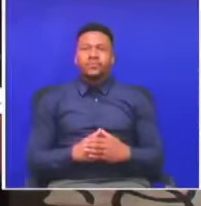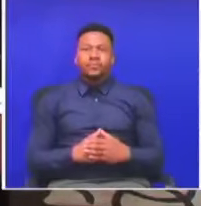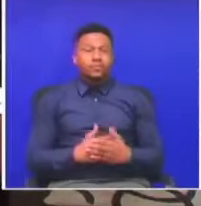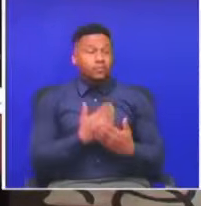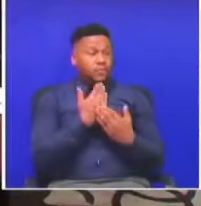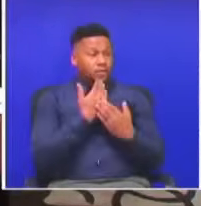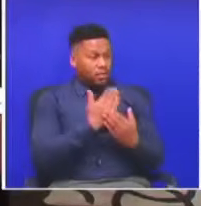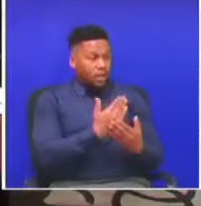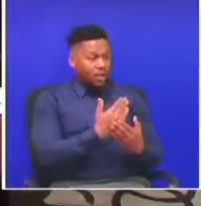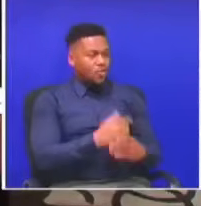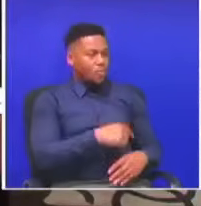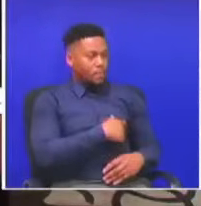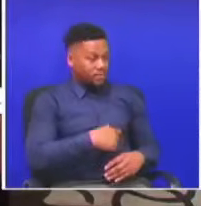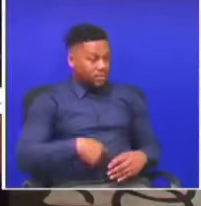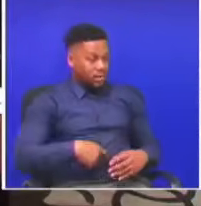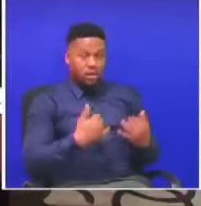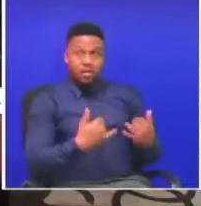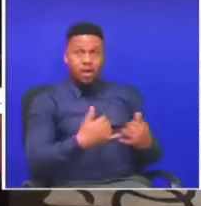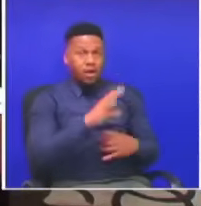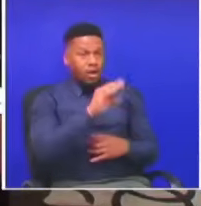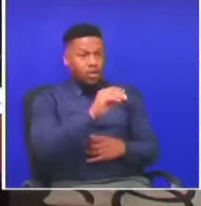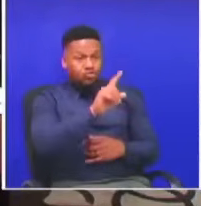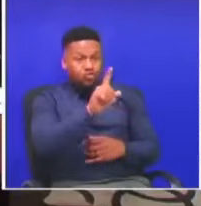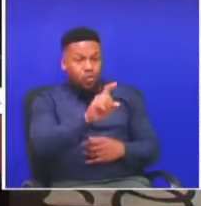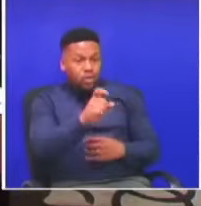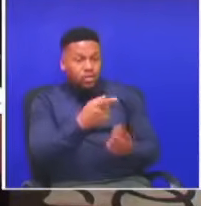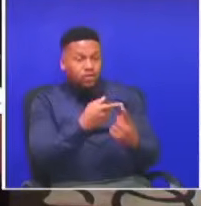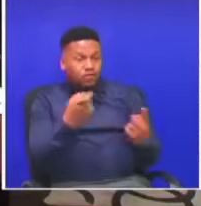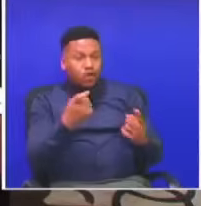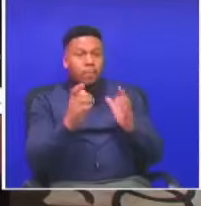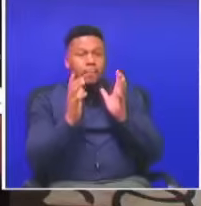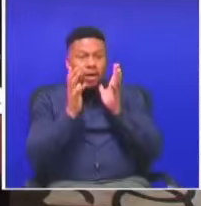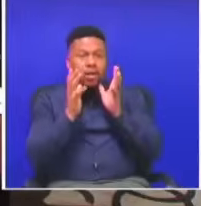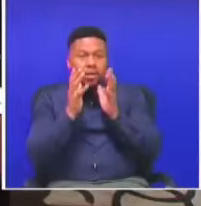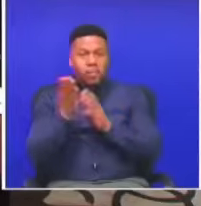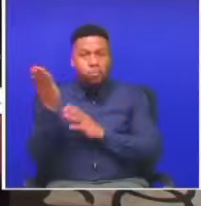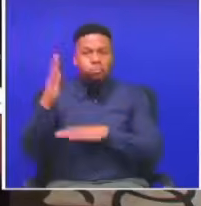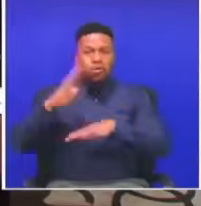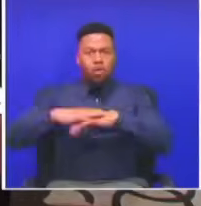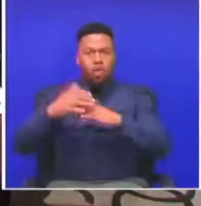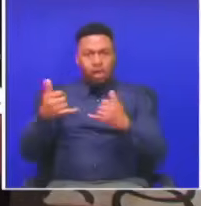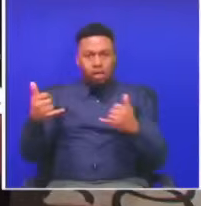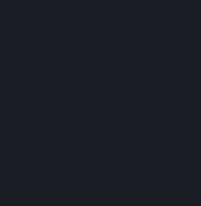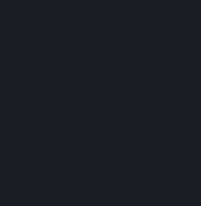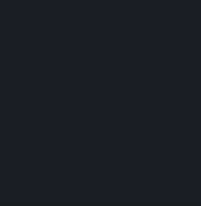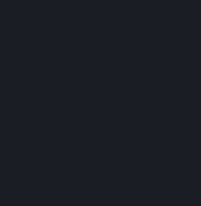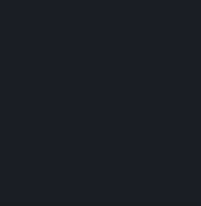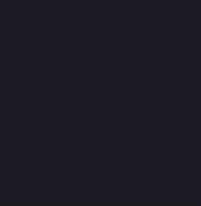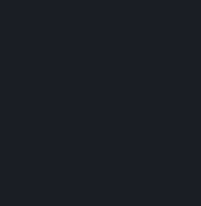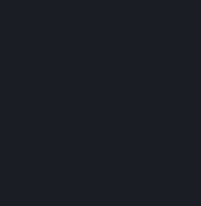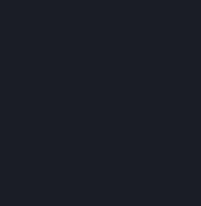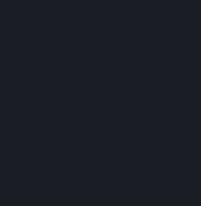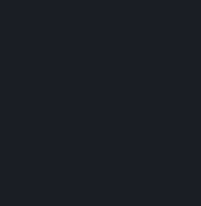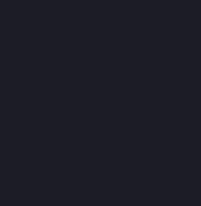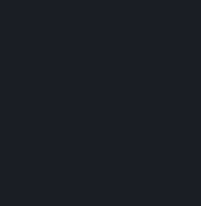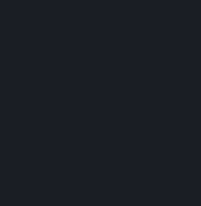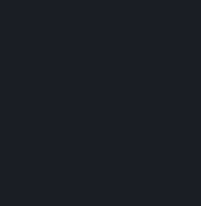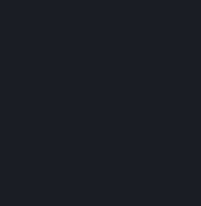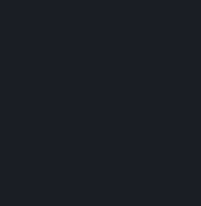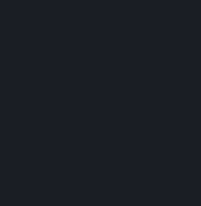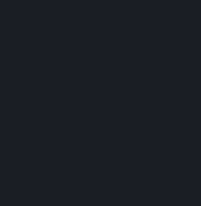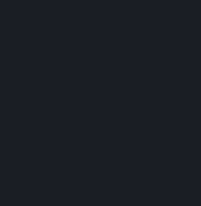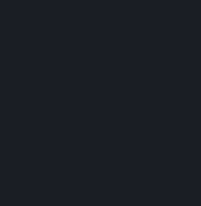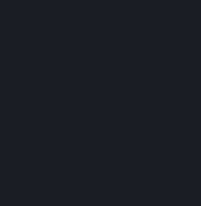supplementary question from Honorable J.S. Maliba, who's on virtual platform. Thank you very much, Speaker.